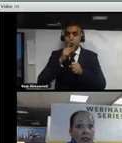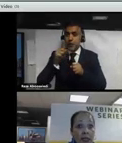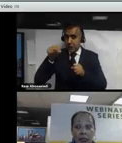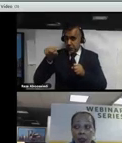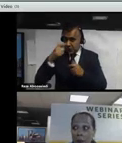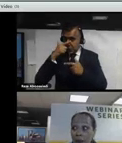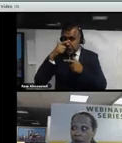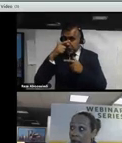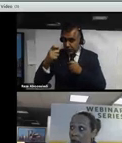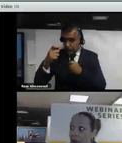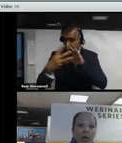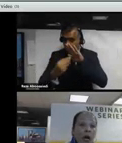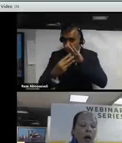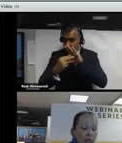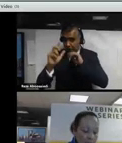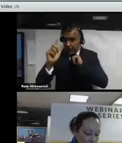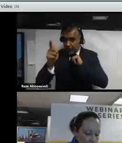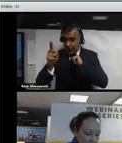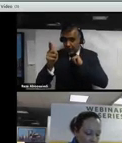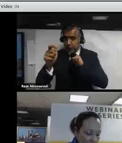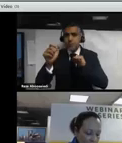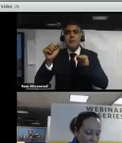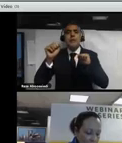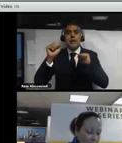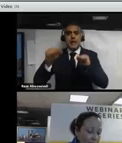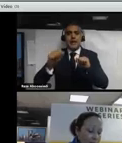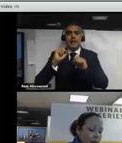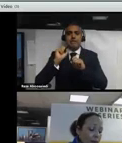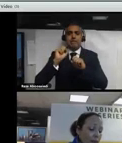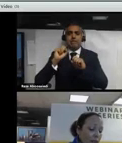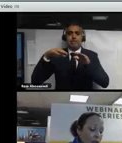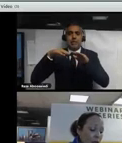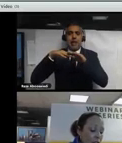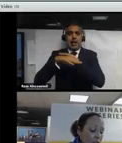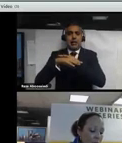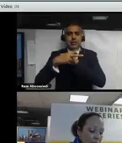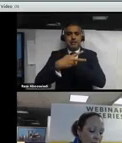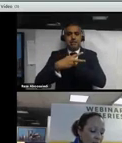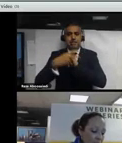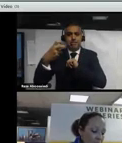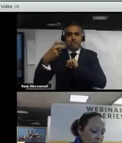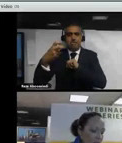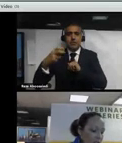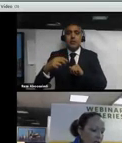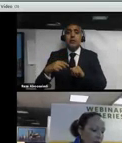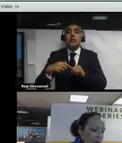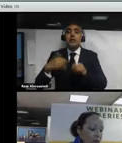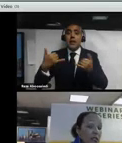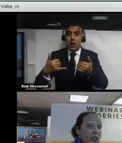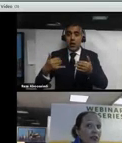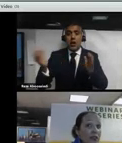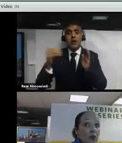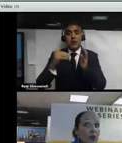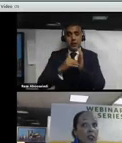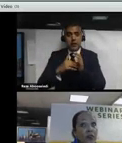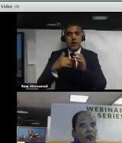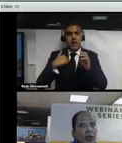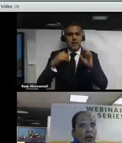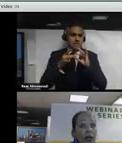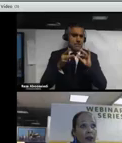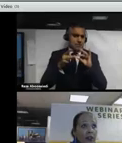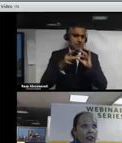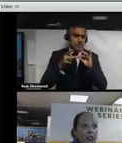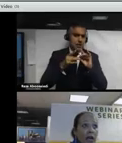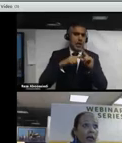interested in getting a copy later can actually access it. So just by way of introduction, I wanted to say a few words